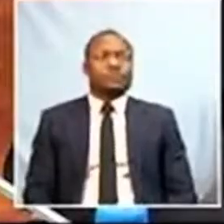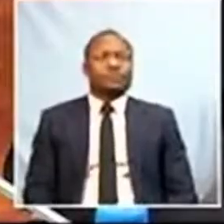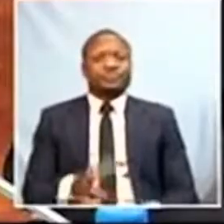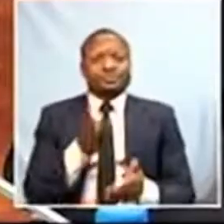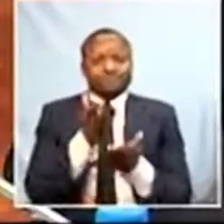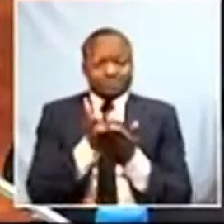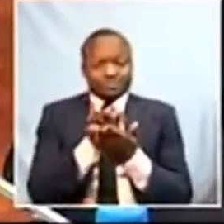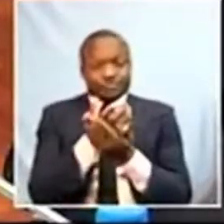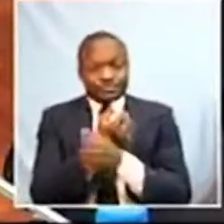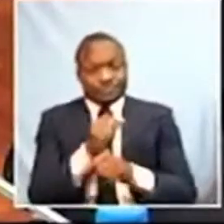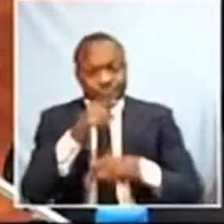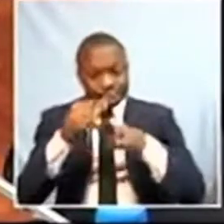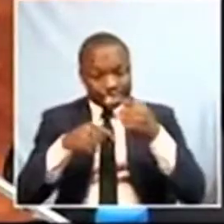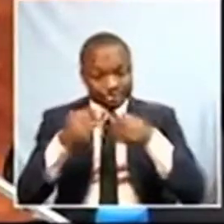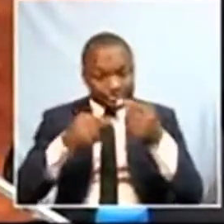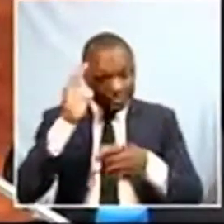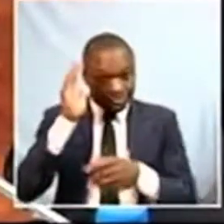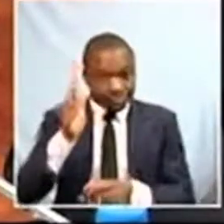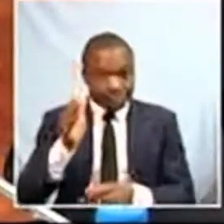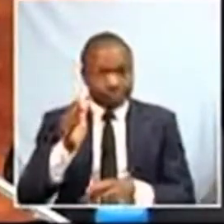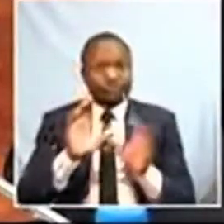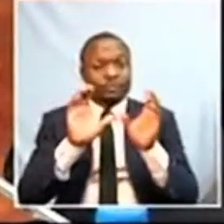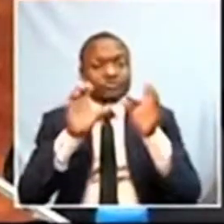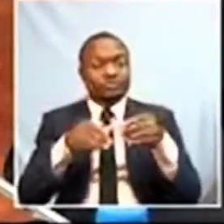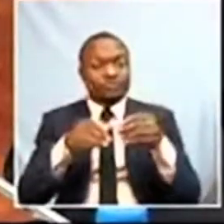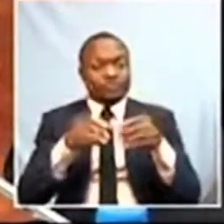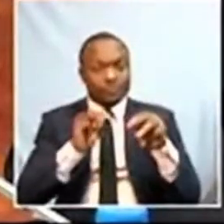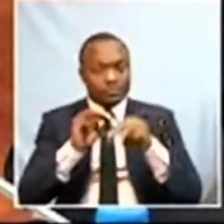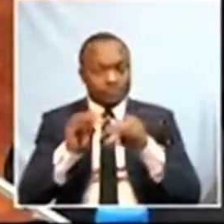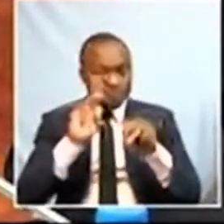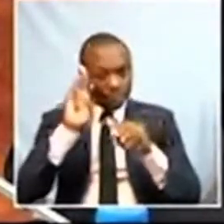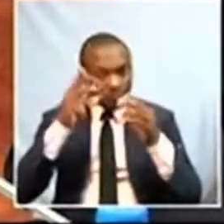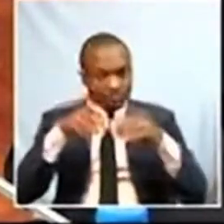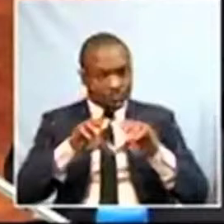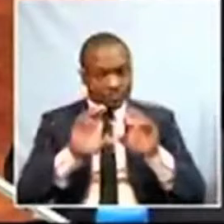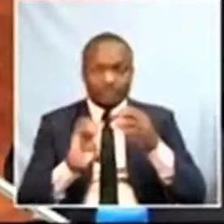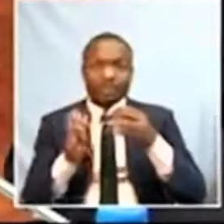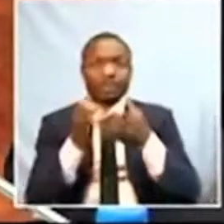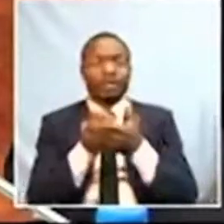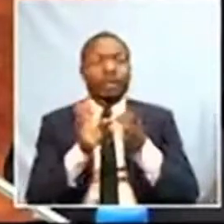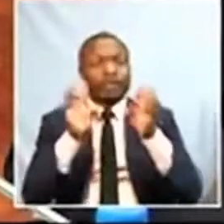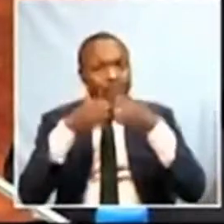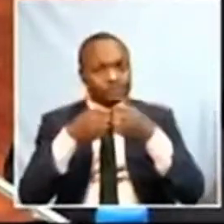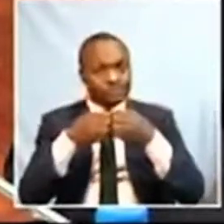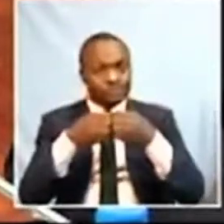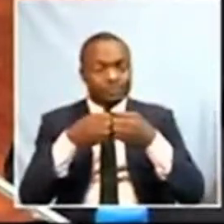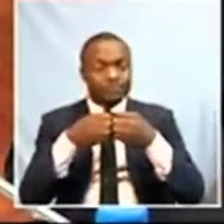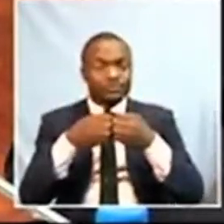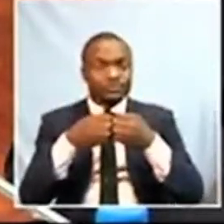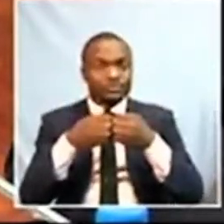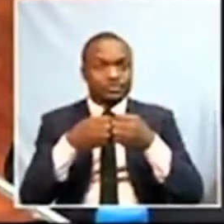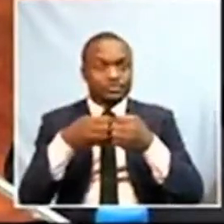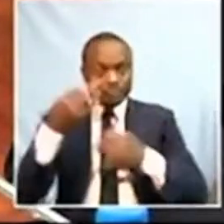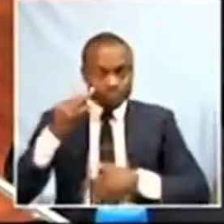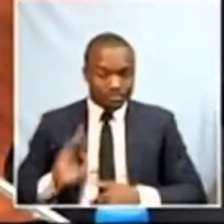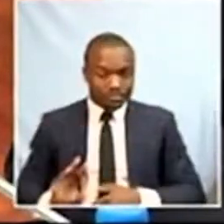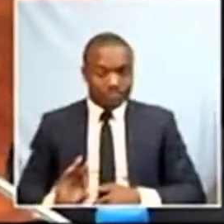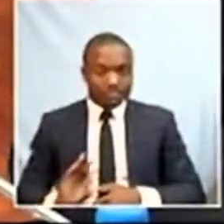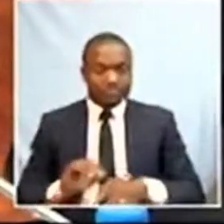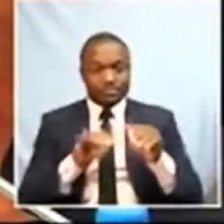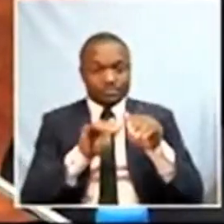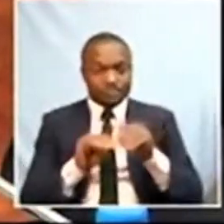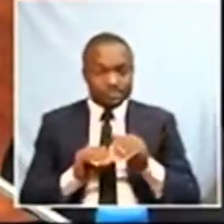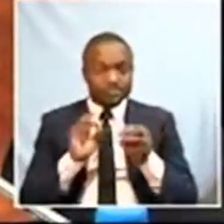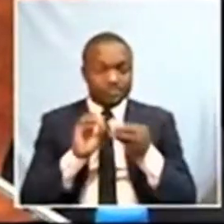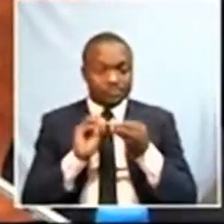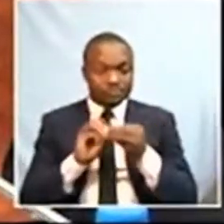Remedial measures. Going forward, Council management will continue to engage the bank on behalf of beneficiaries to avoid